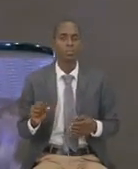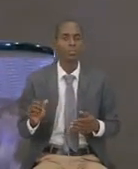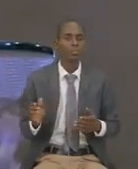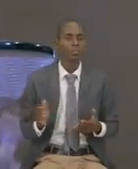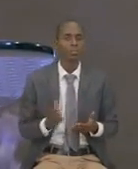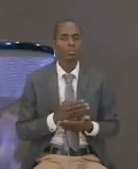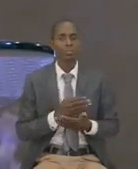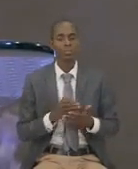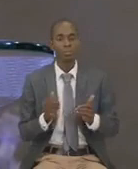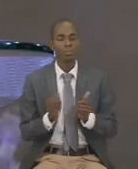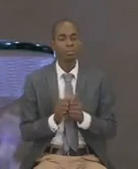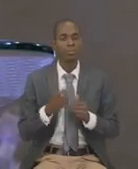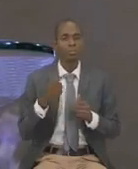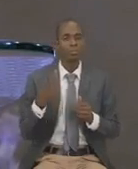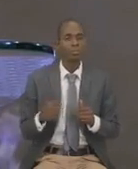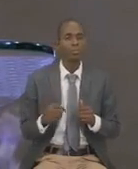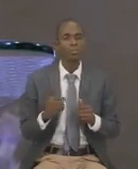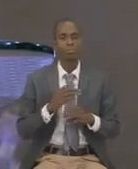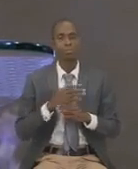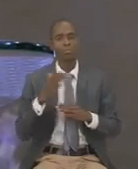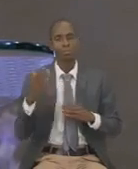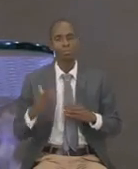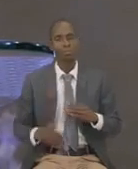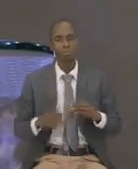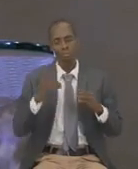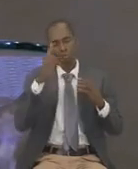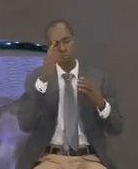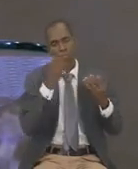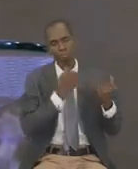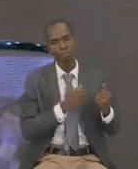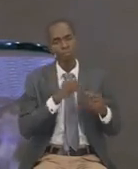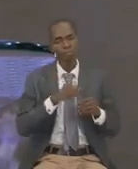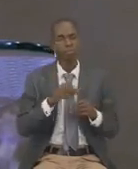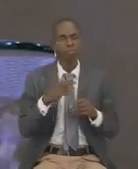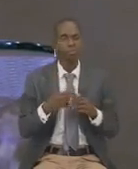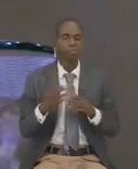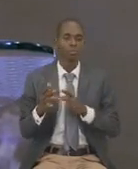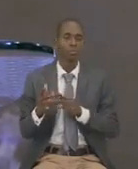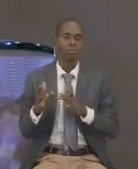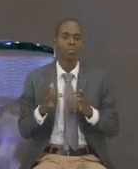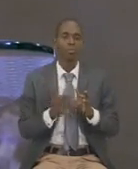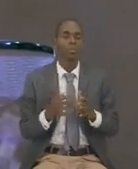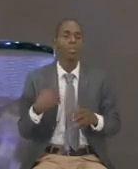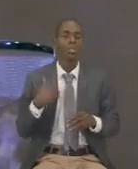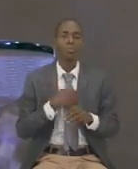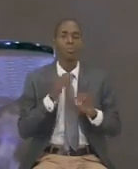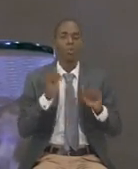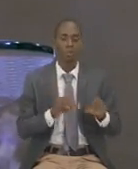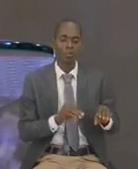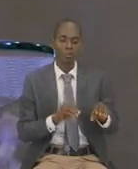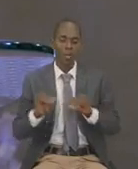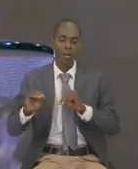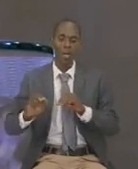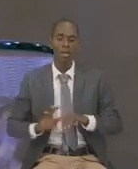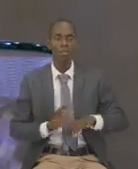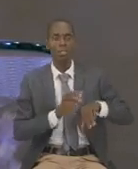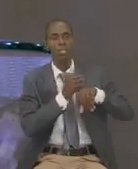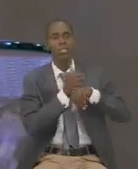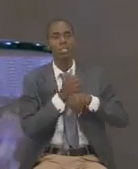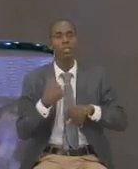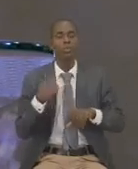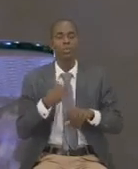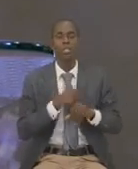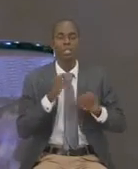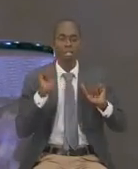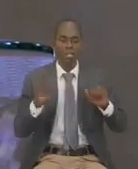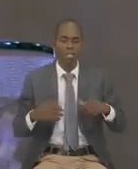With the comprehensive faith in the name of Jesus, we can move